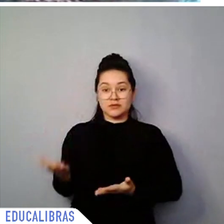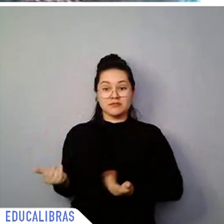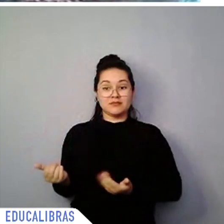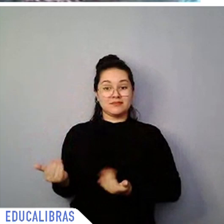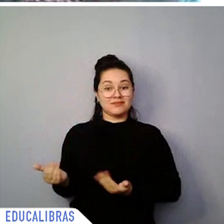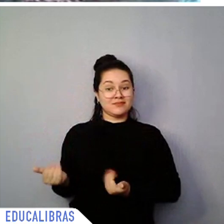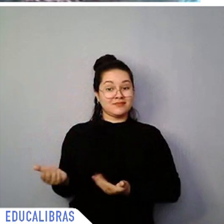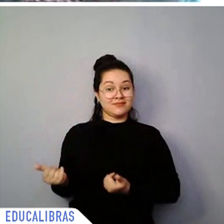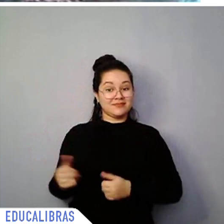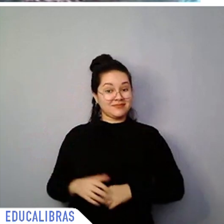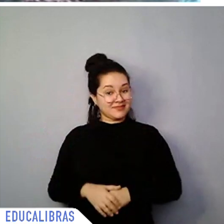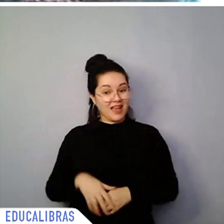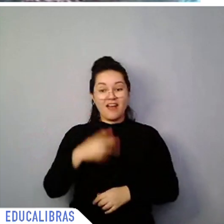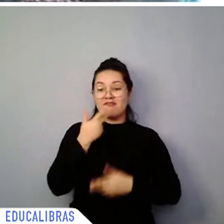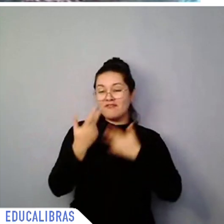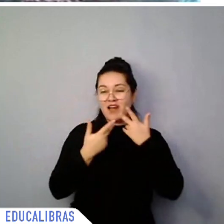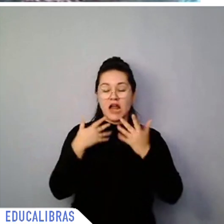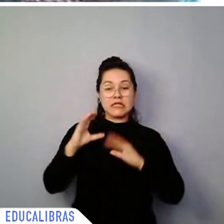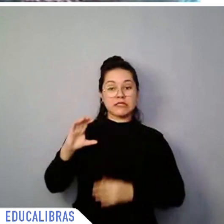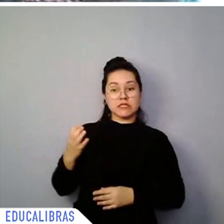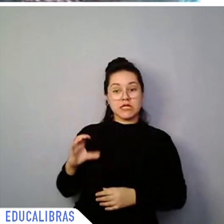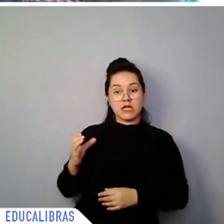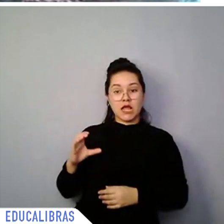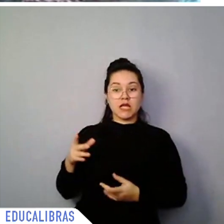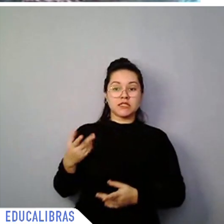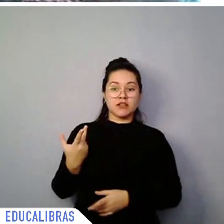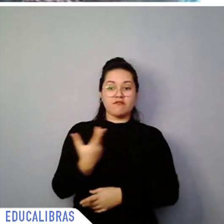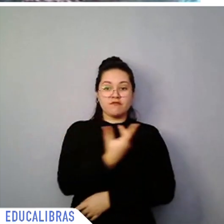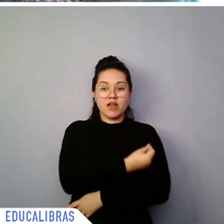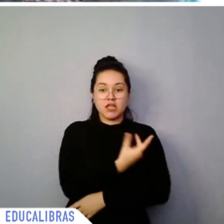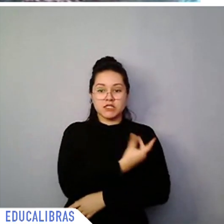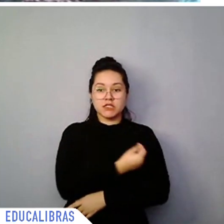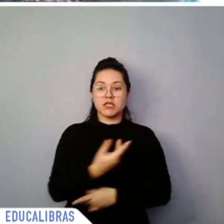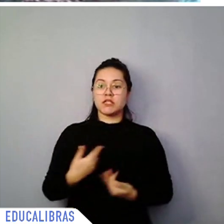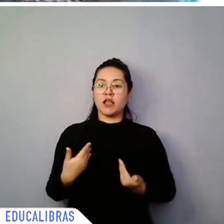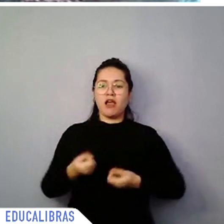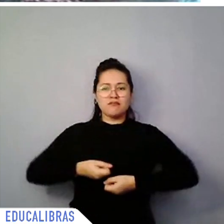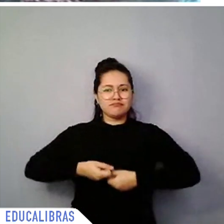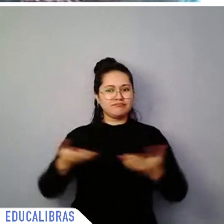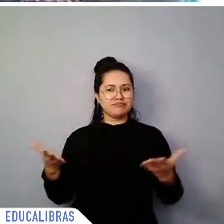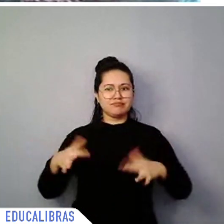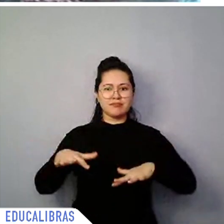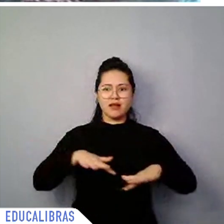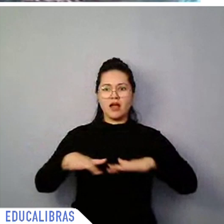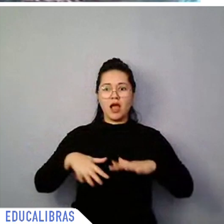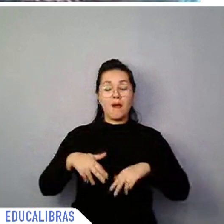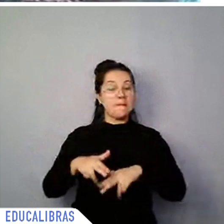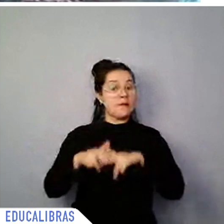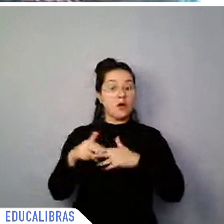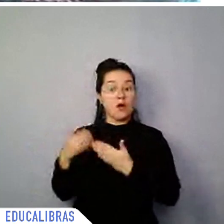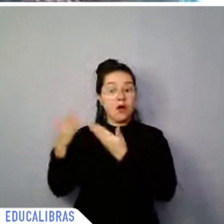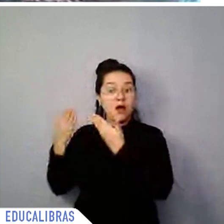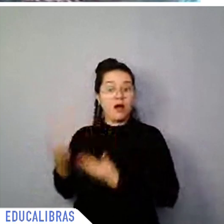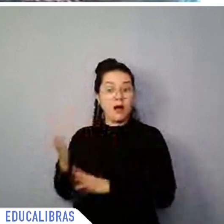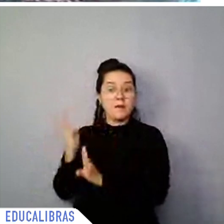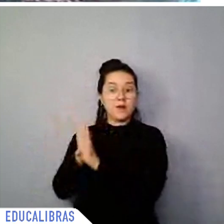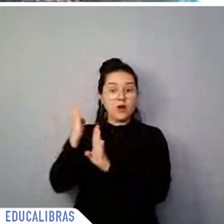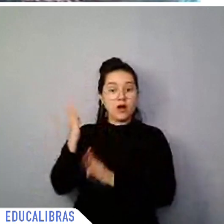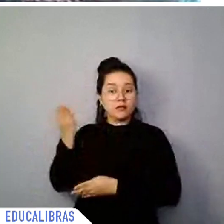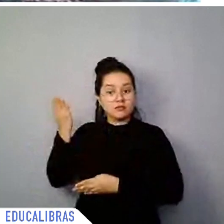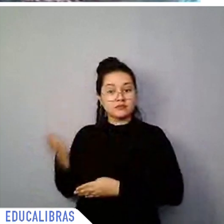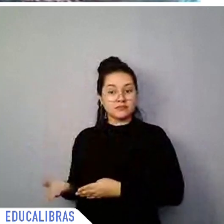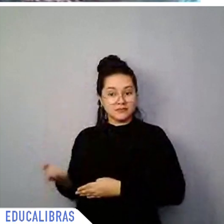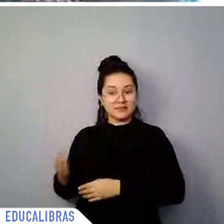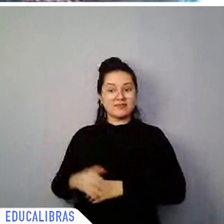collecting food staples. We get a lot of young people together talking about science, and it's because